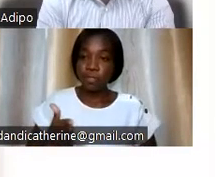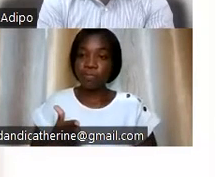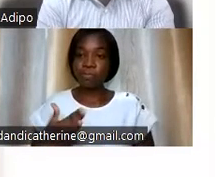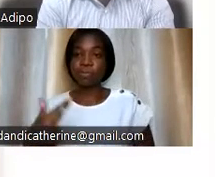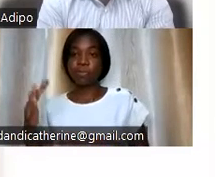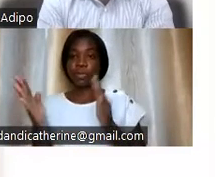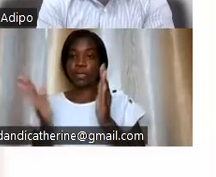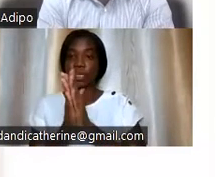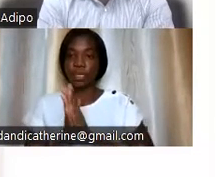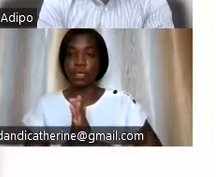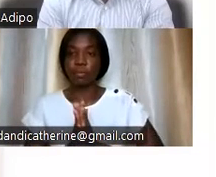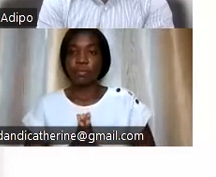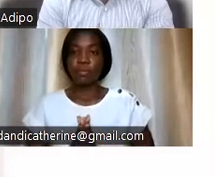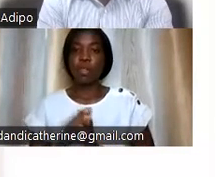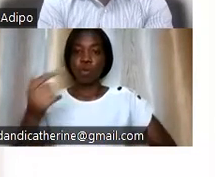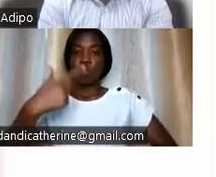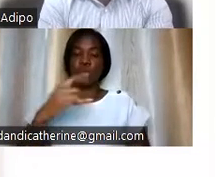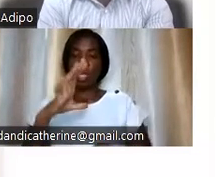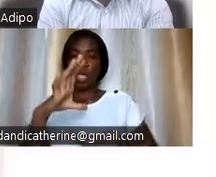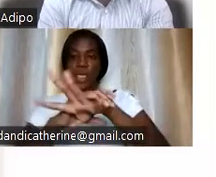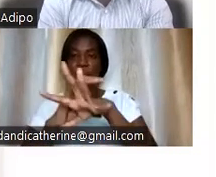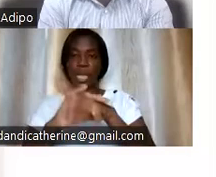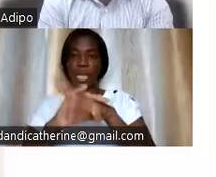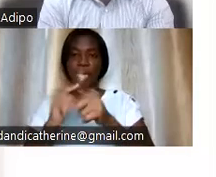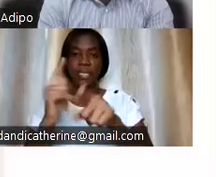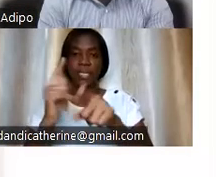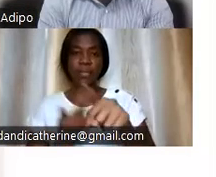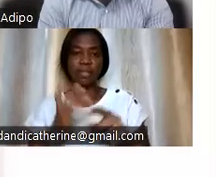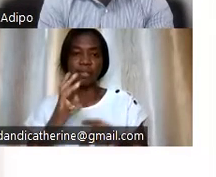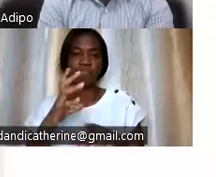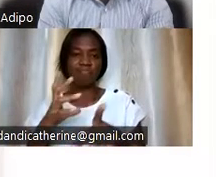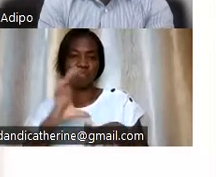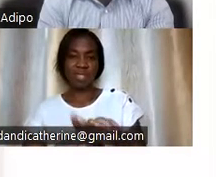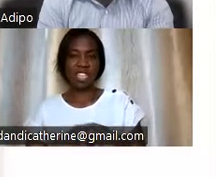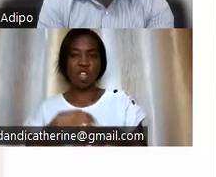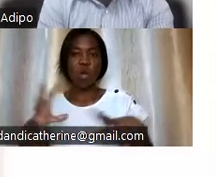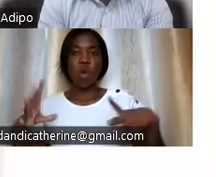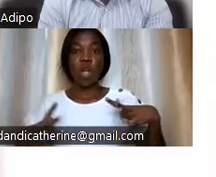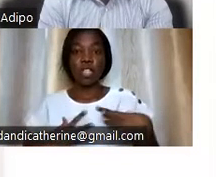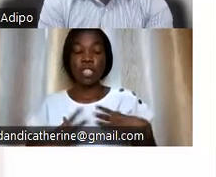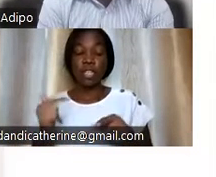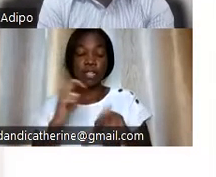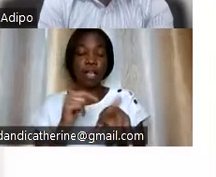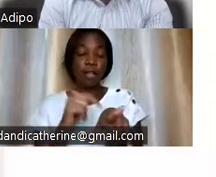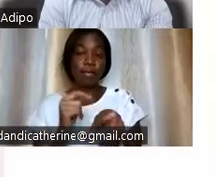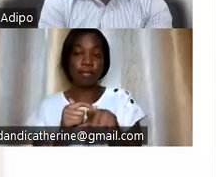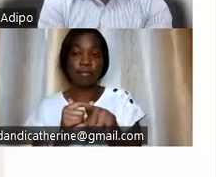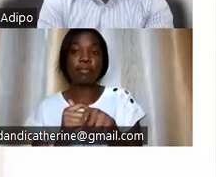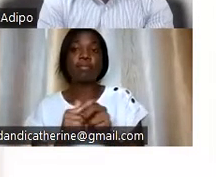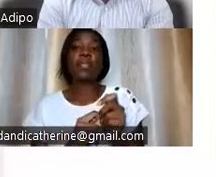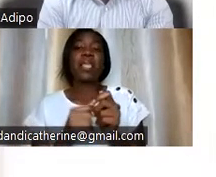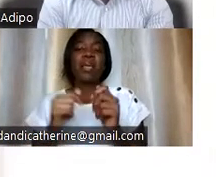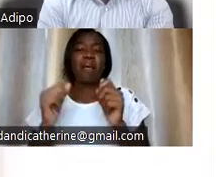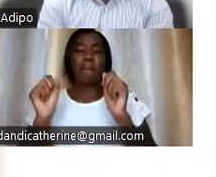We are getting, as we get into the festive season, definitely we are looking for places